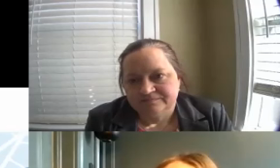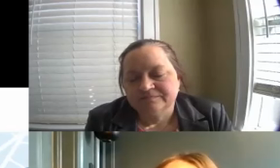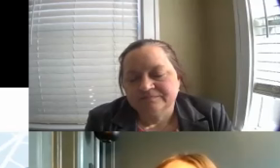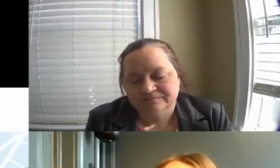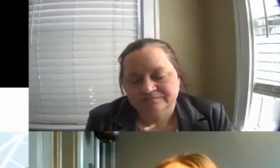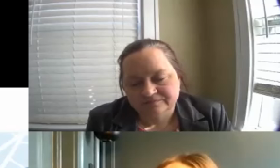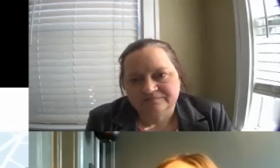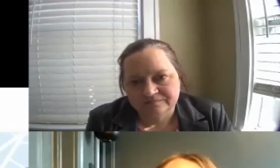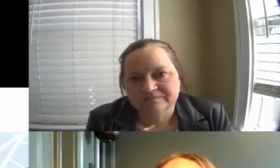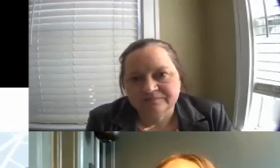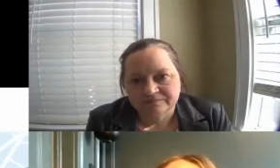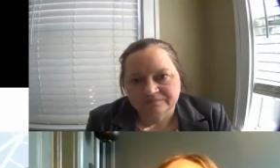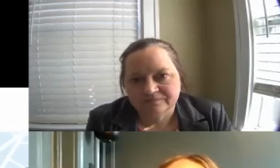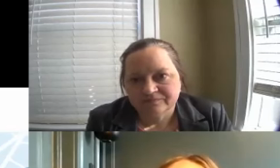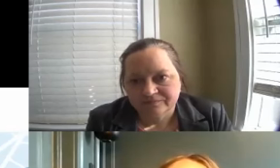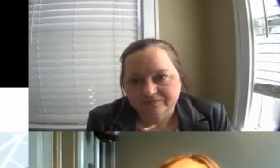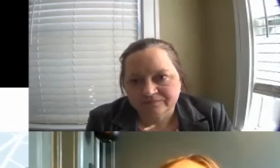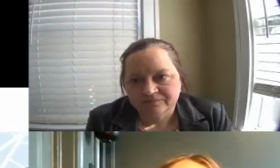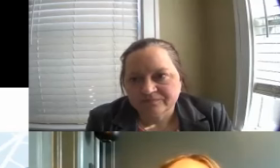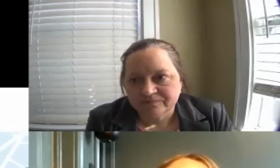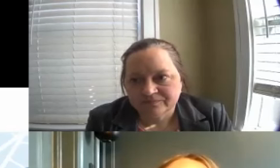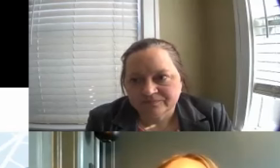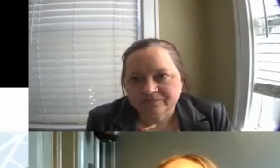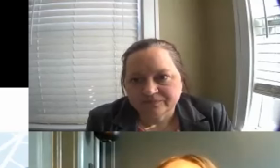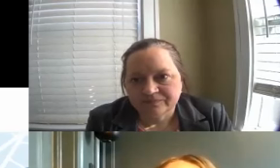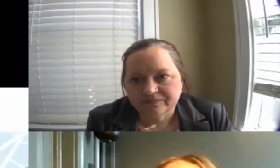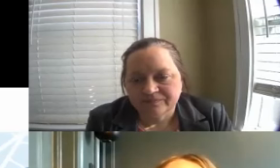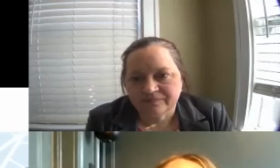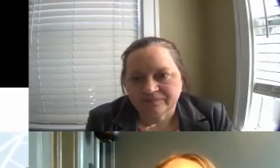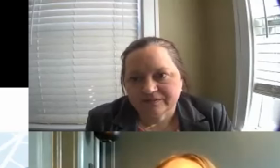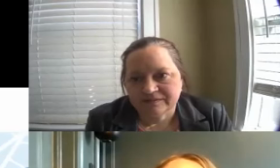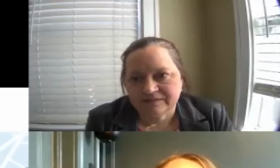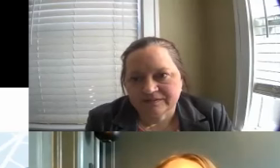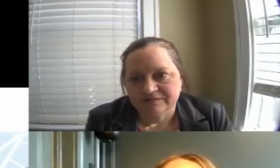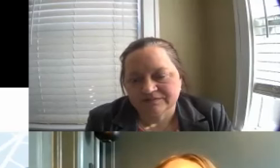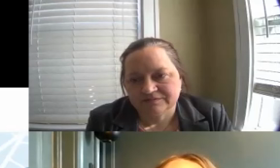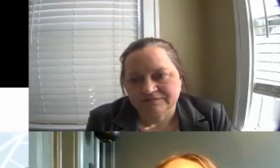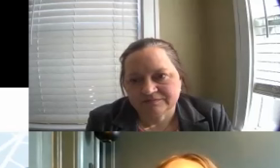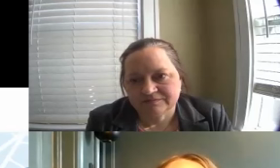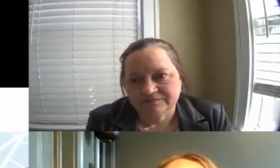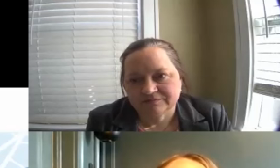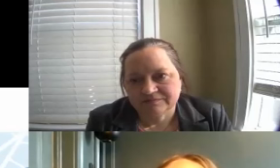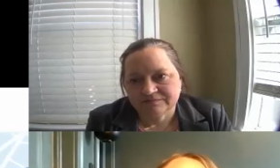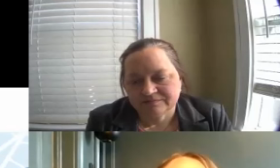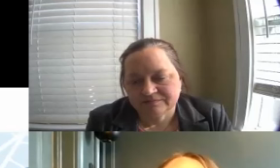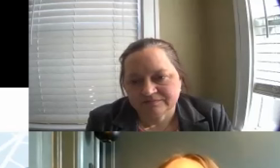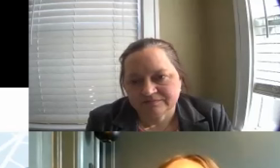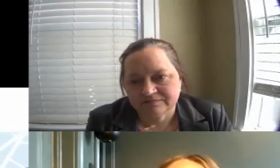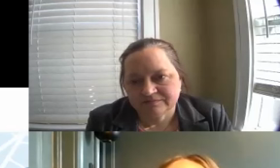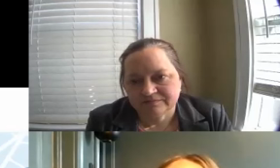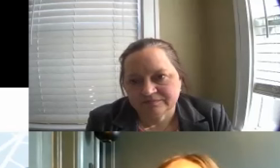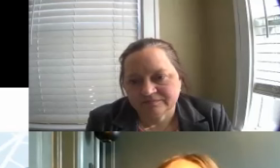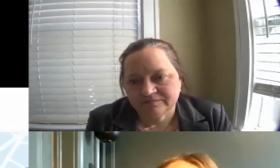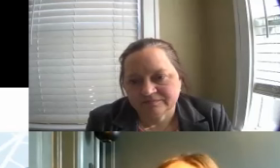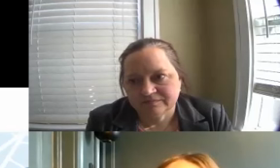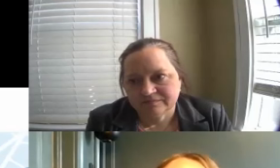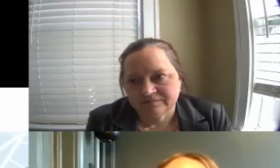role, right? It's not just about adapting to this crisis, but there's a value there. And how do we not just, we need to hear what we're not